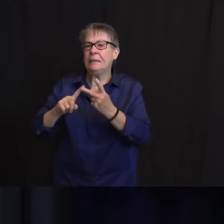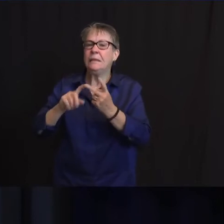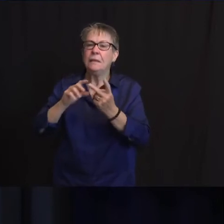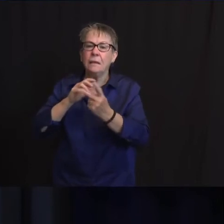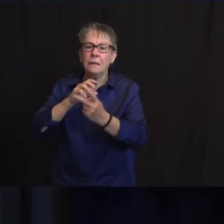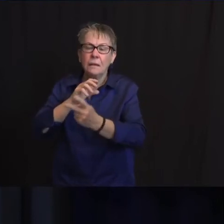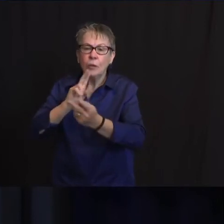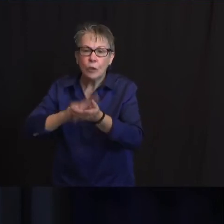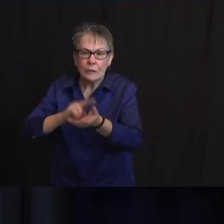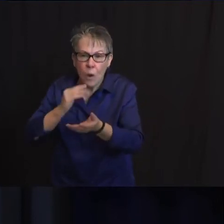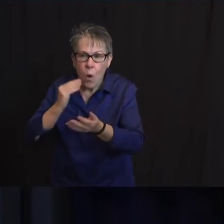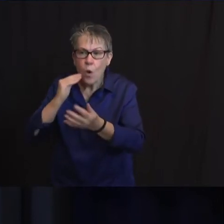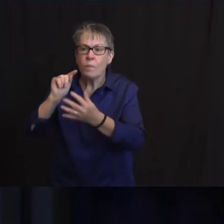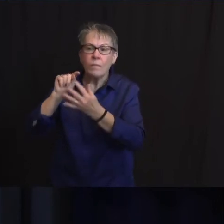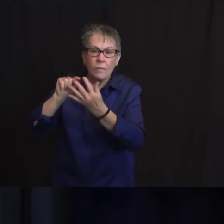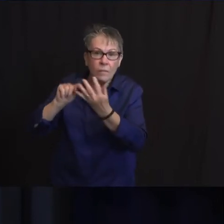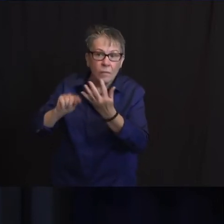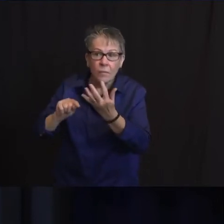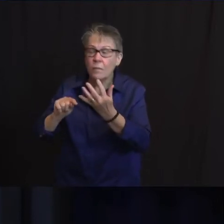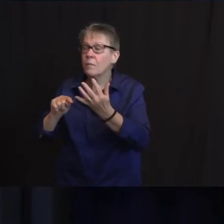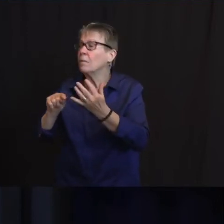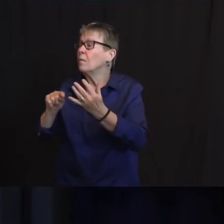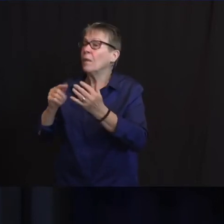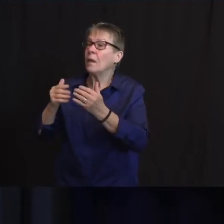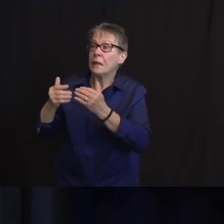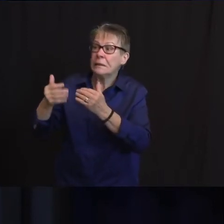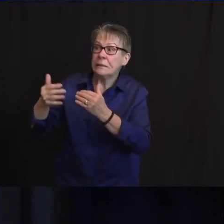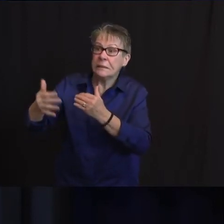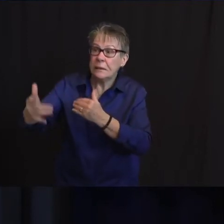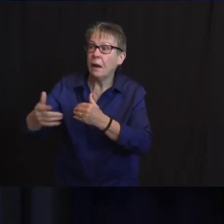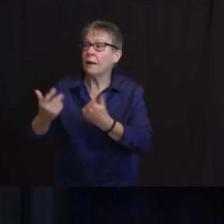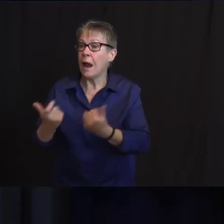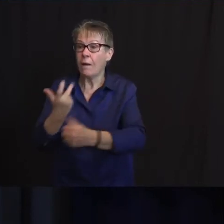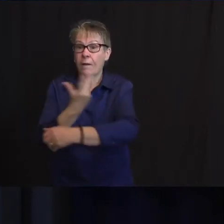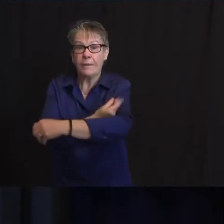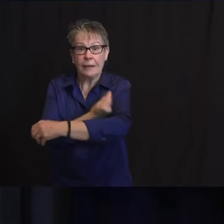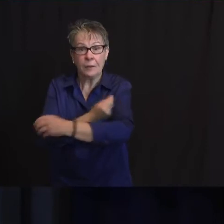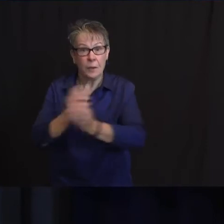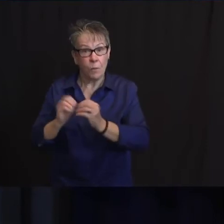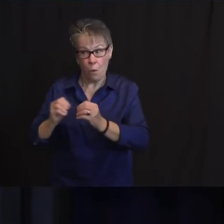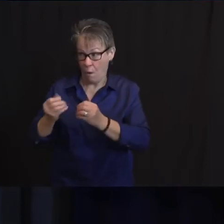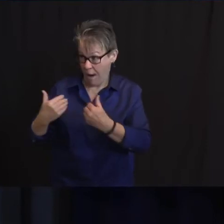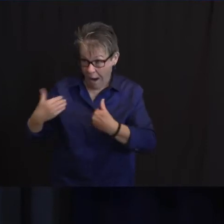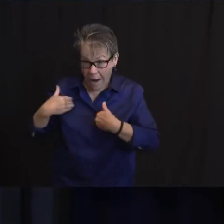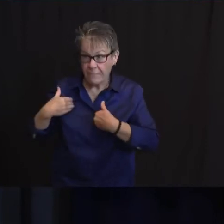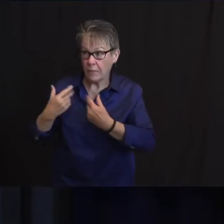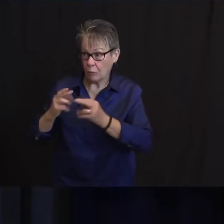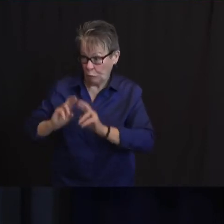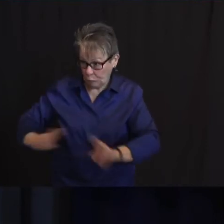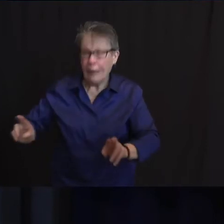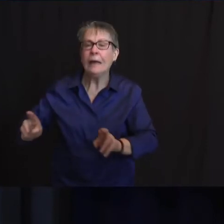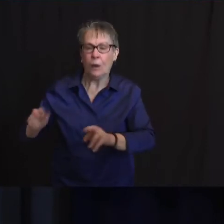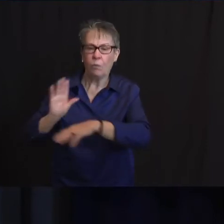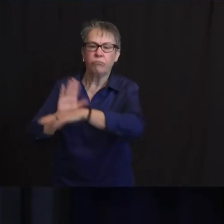vaccine availability increases. For questions about COVID-19 generally not related to the